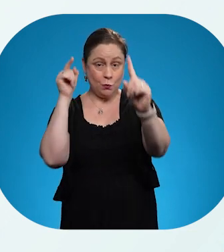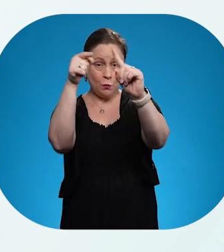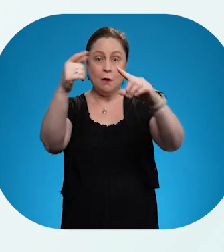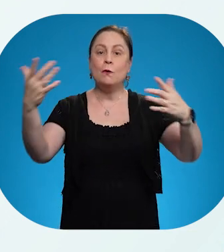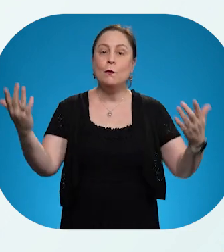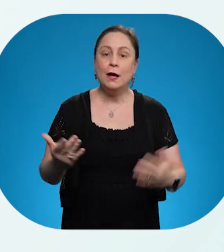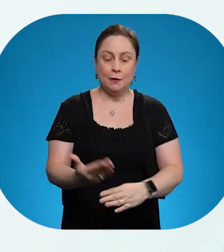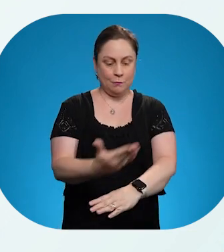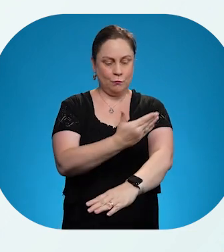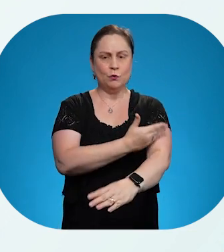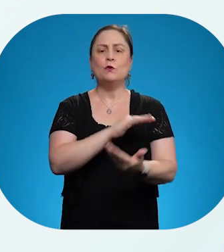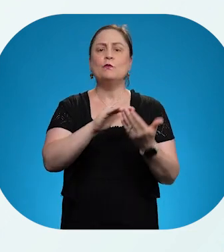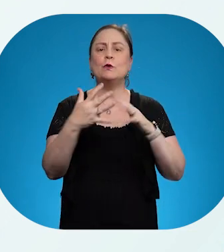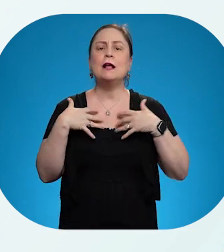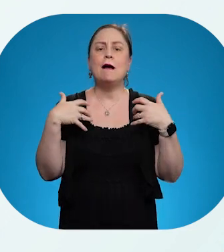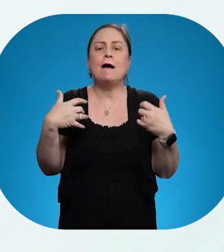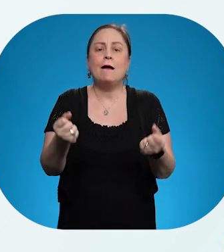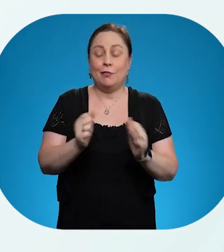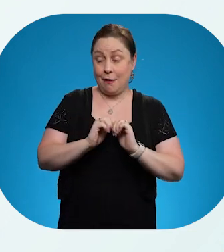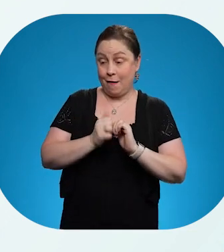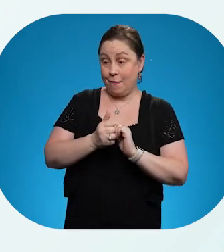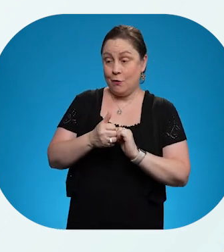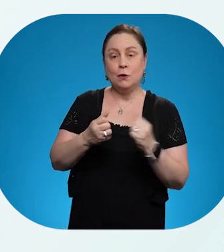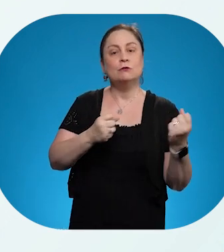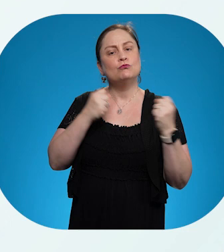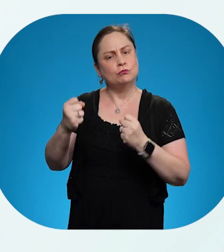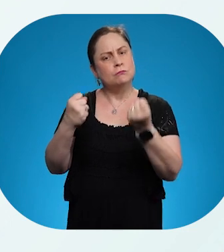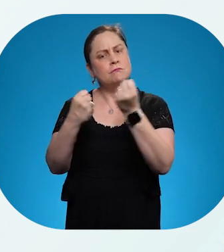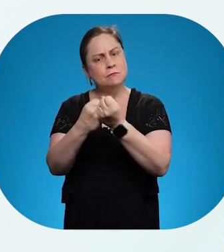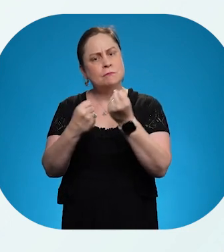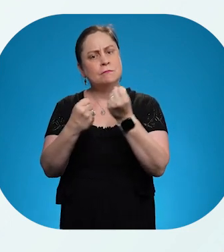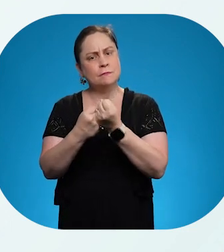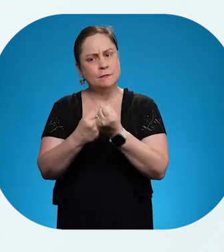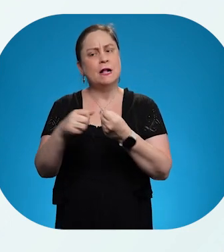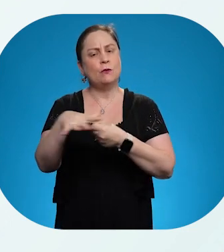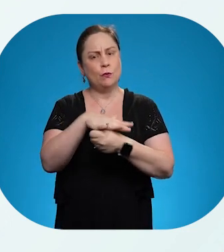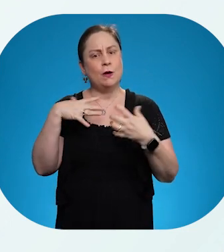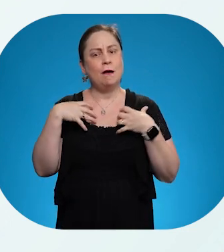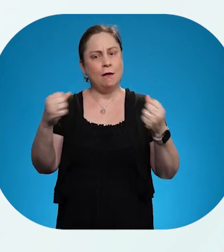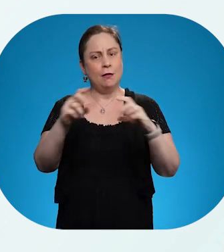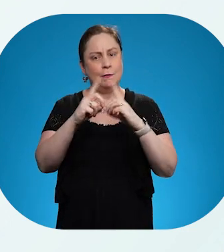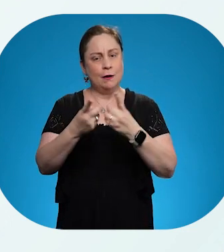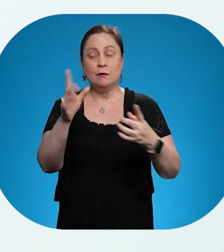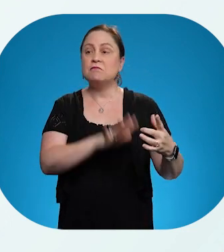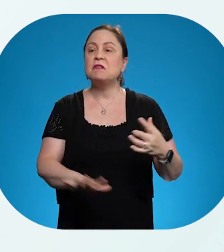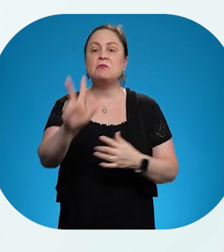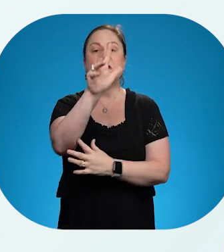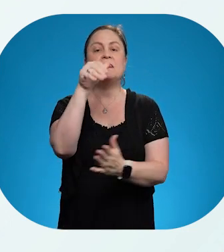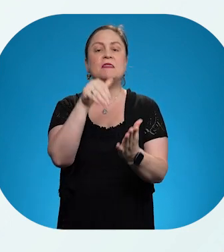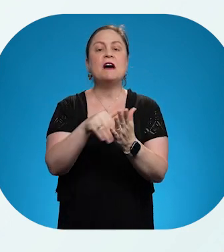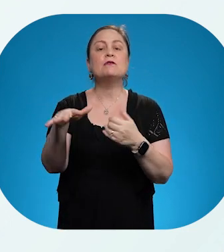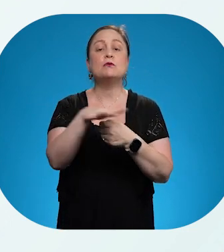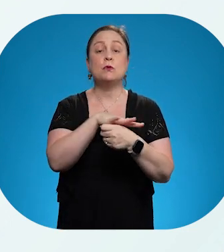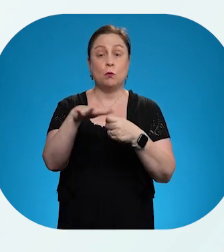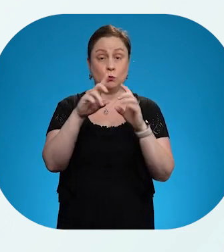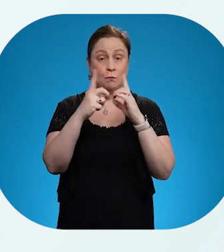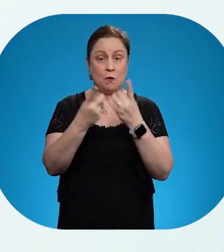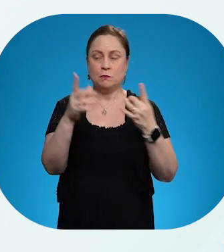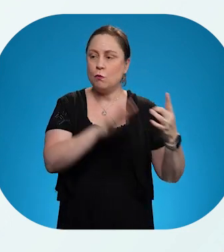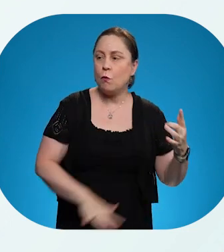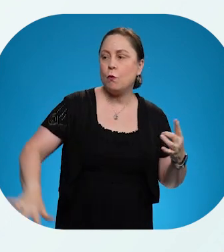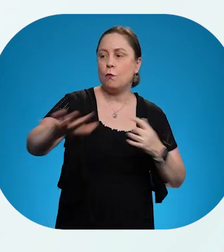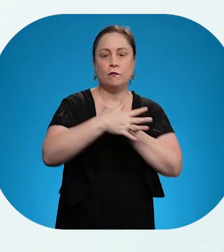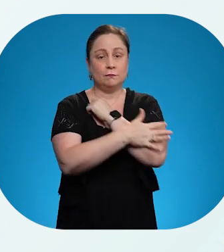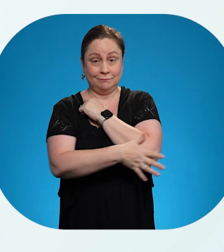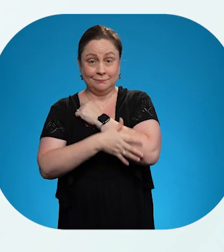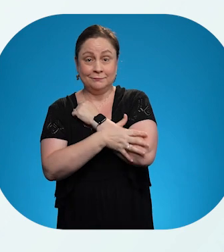the health of communities by strengthening and advocating for local health departments. There's approximately 3,000 local health departments across